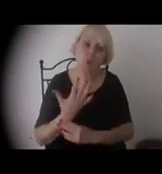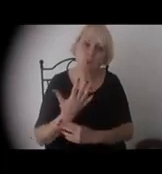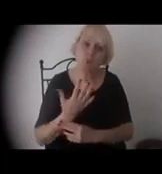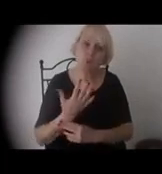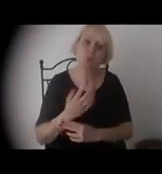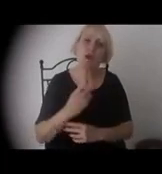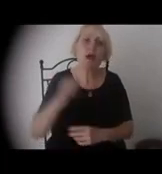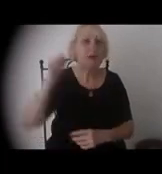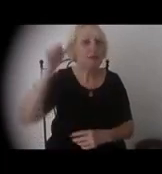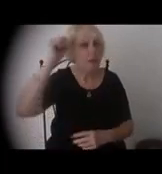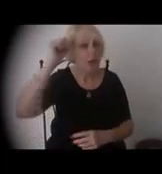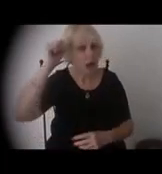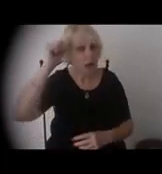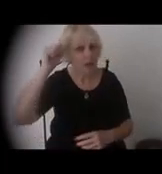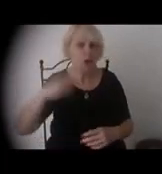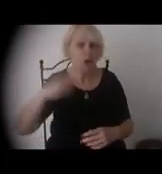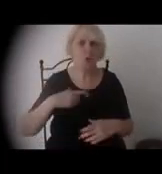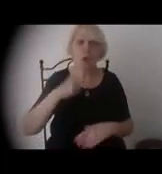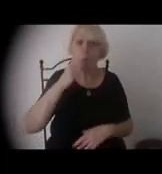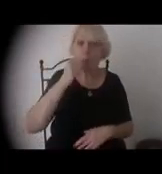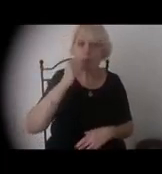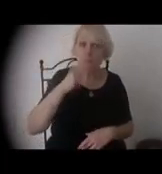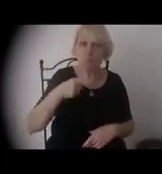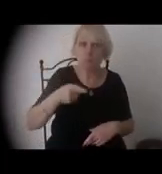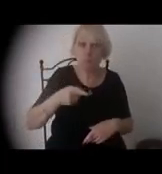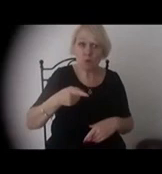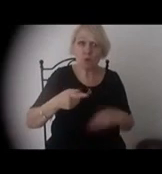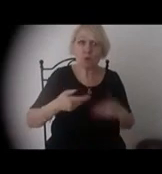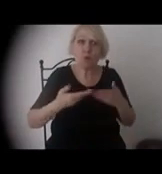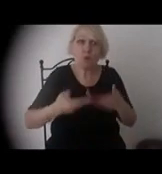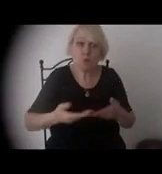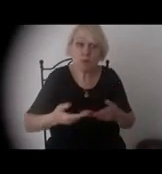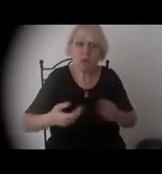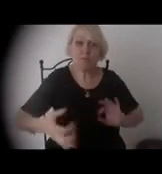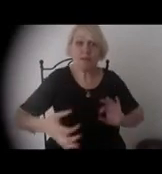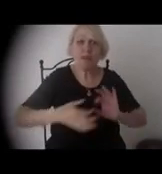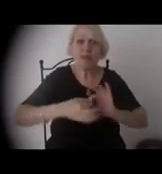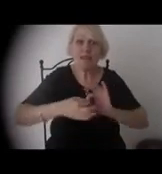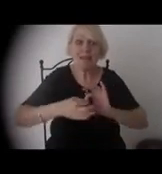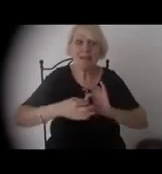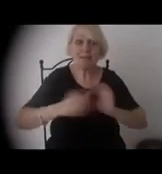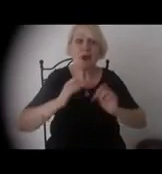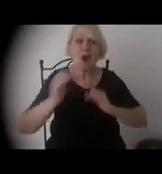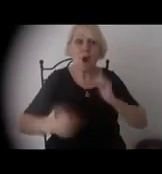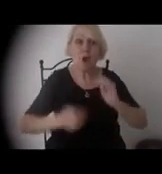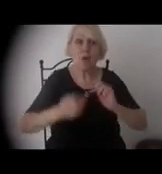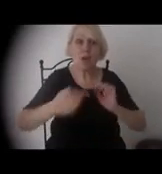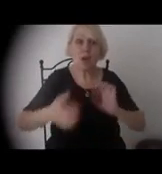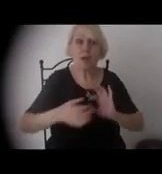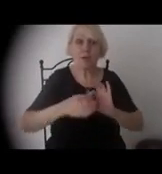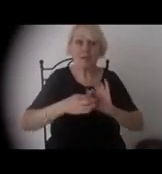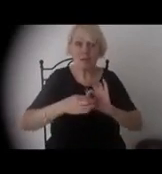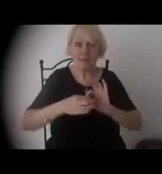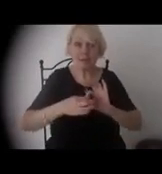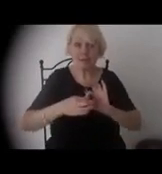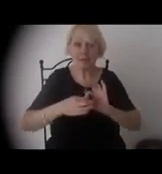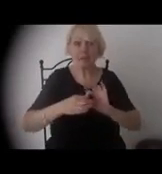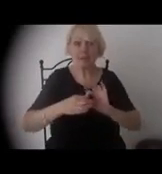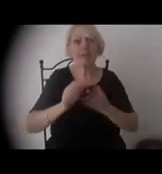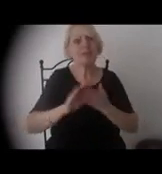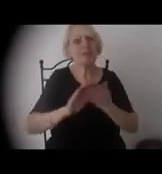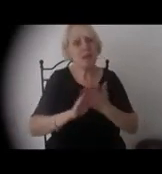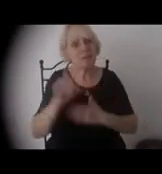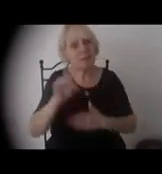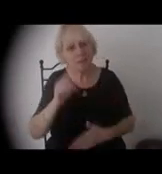can share them with us either after the call, Yeah. or if we've got access to it, maybe some of the guys can be Googling and putting that up on